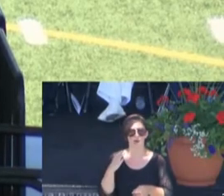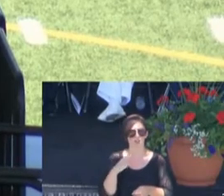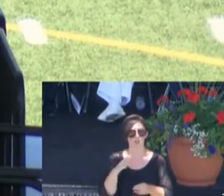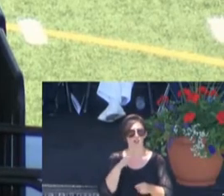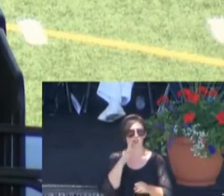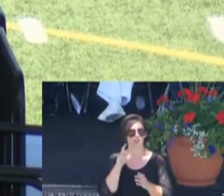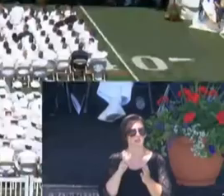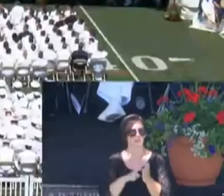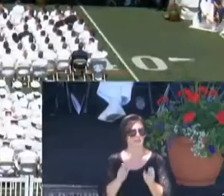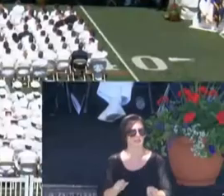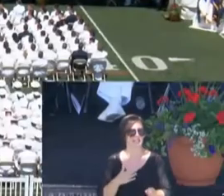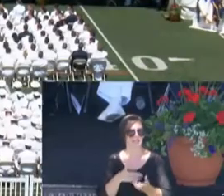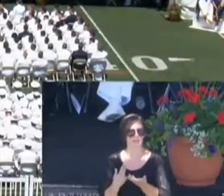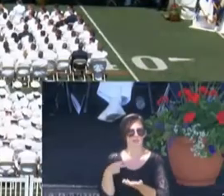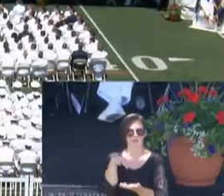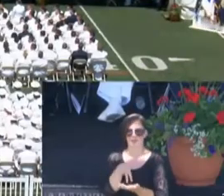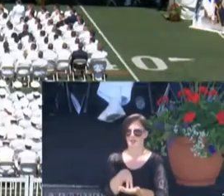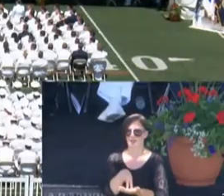and be recognized.